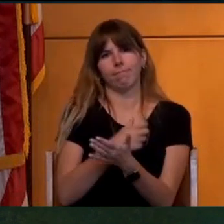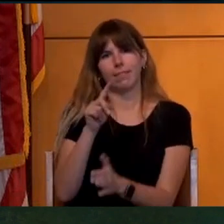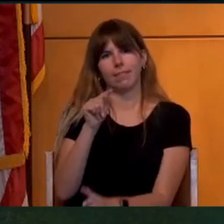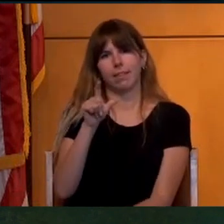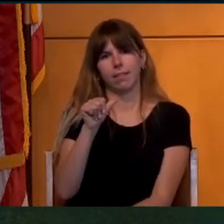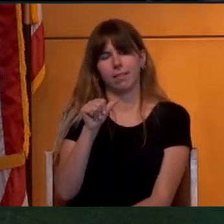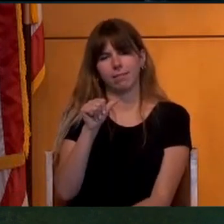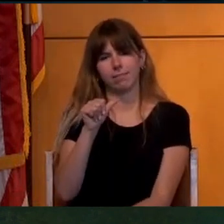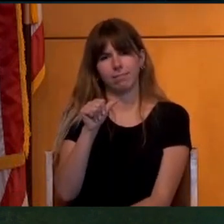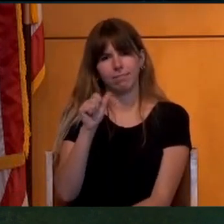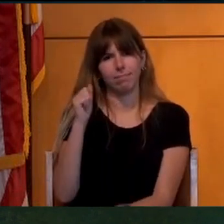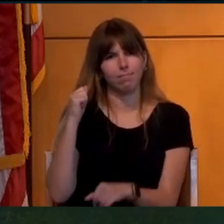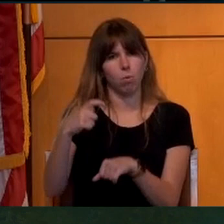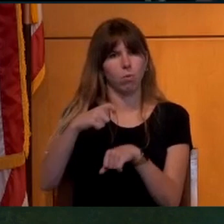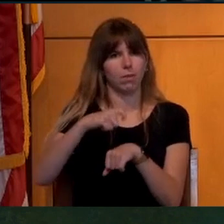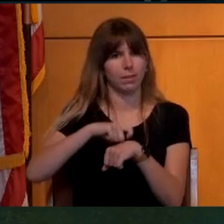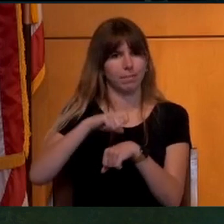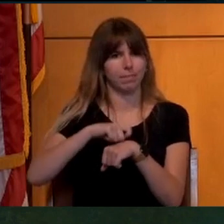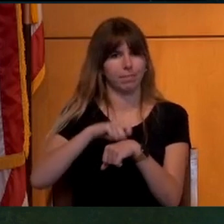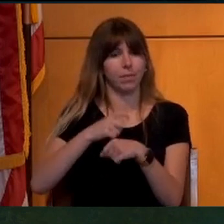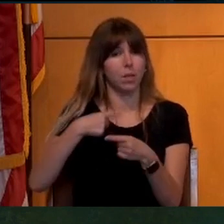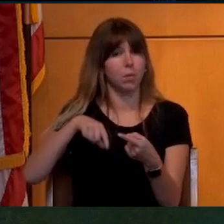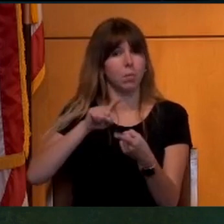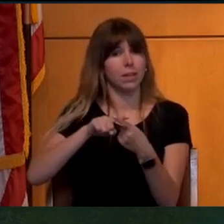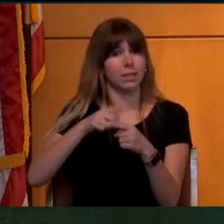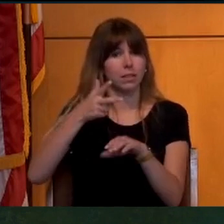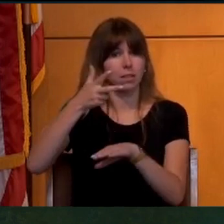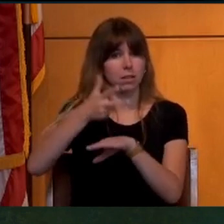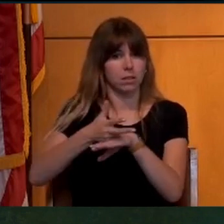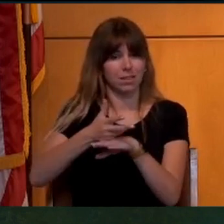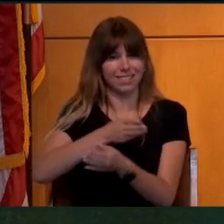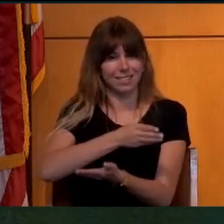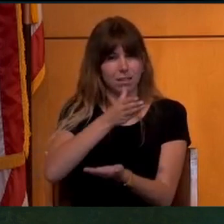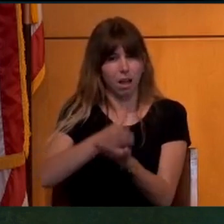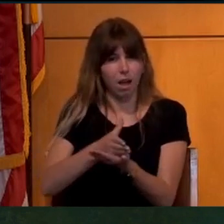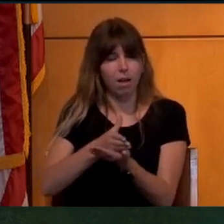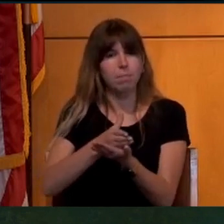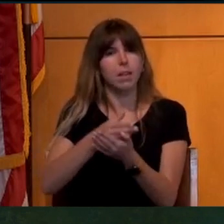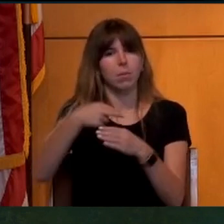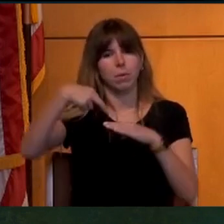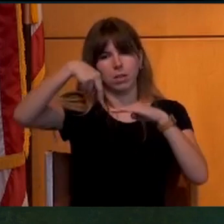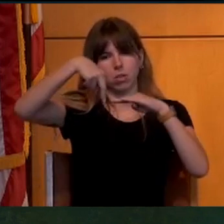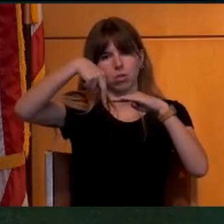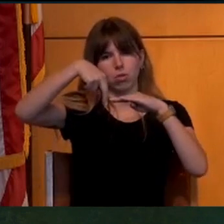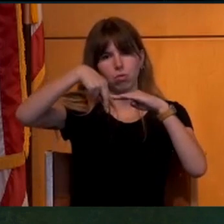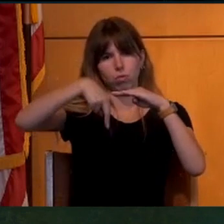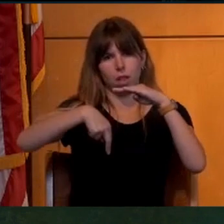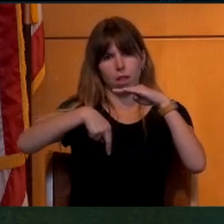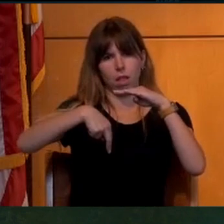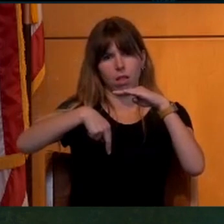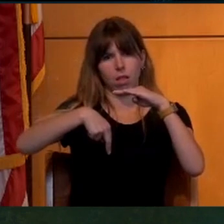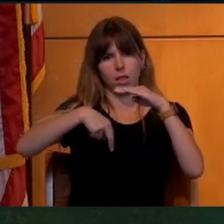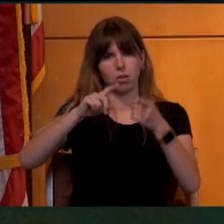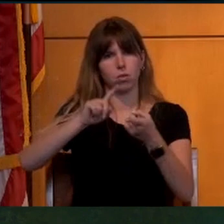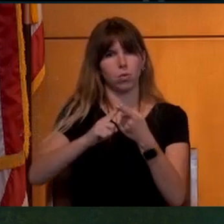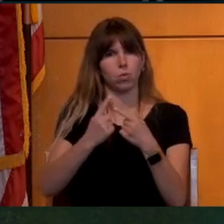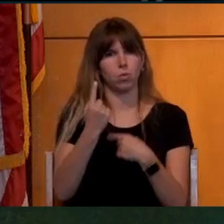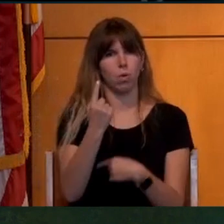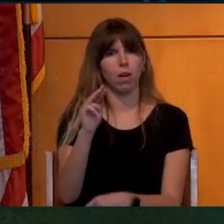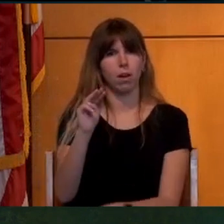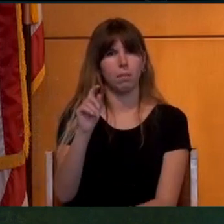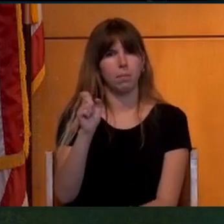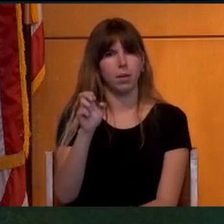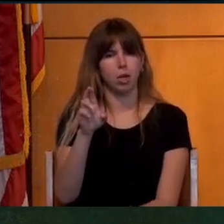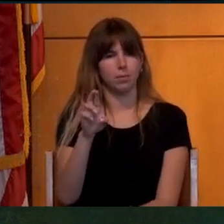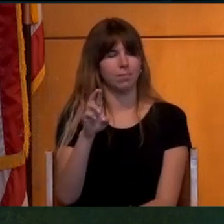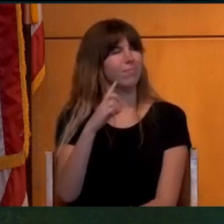these instruments. And then when we stop, we of course drill and prospect down to 1 meter. And that's summarized here.